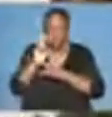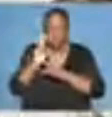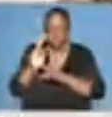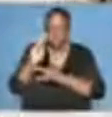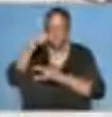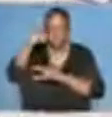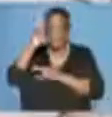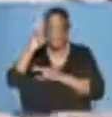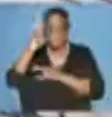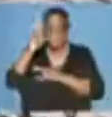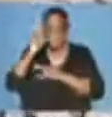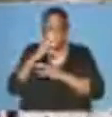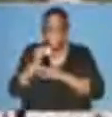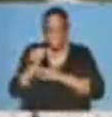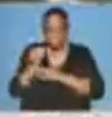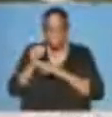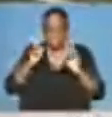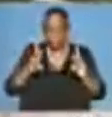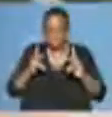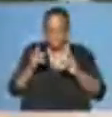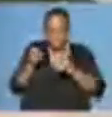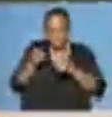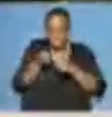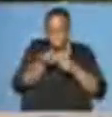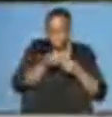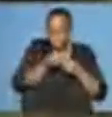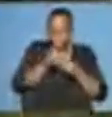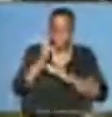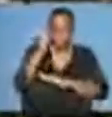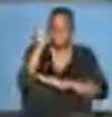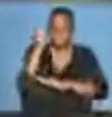a worker reportedly removed the brace supporting those trusses.